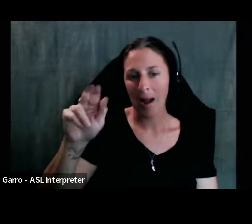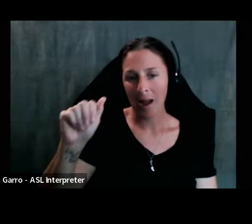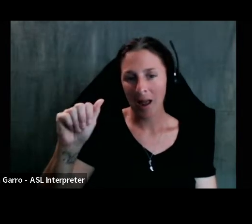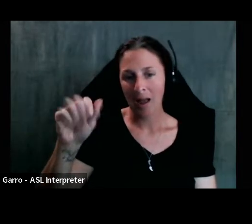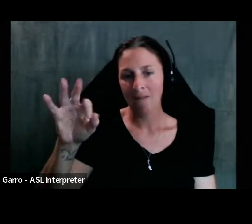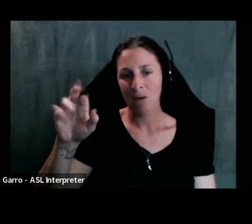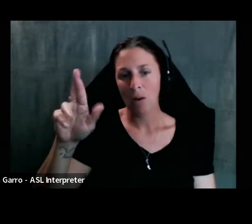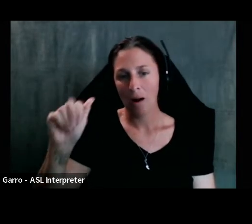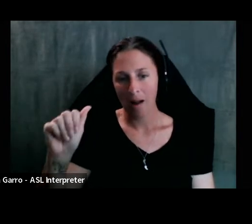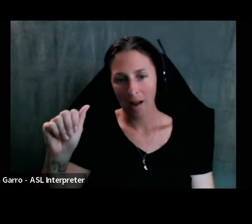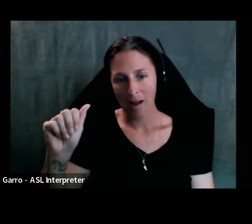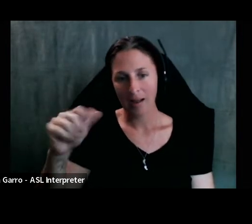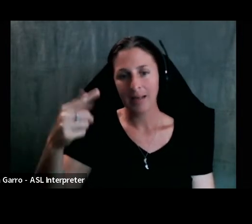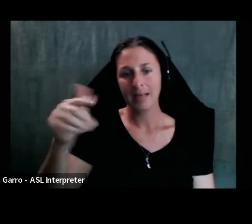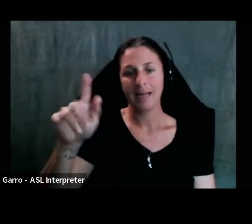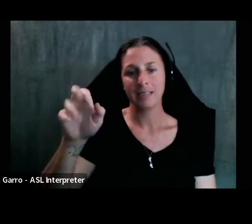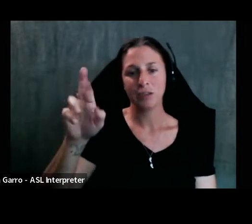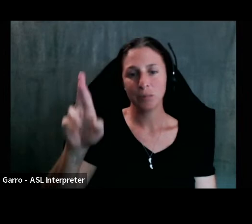Gaspar Valdivias.